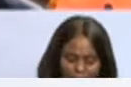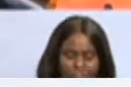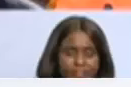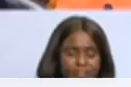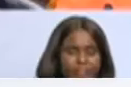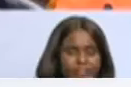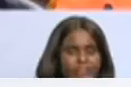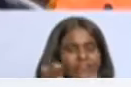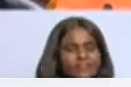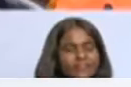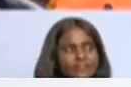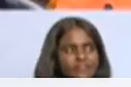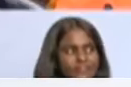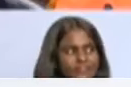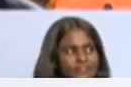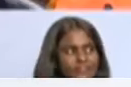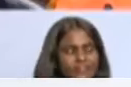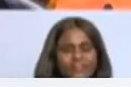country.